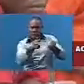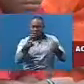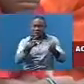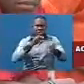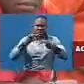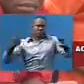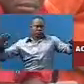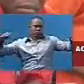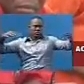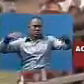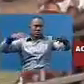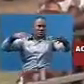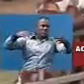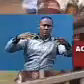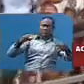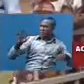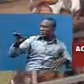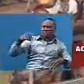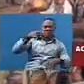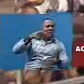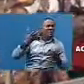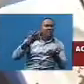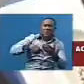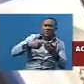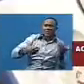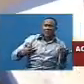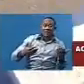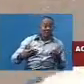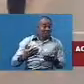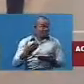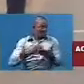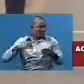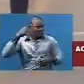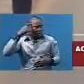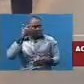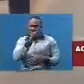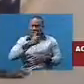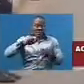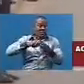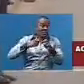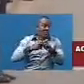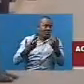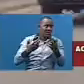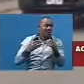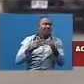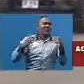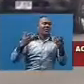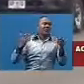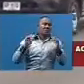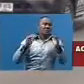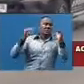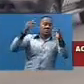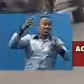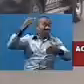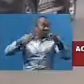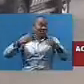onlookers wondering what was happening. Some whispered that they were preparing to halt any riot that may follow the Supreme Court's verdict on the